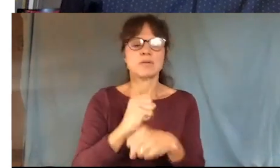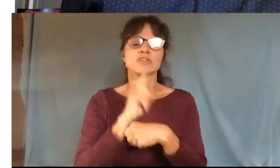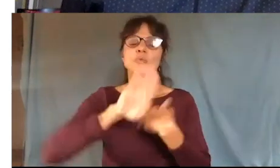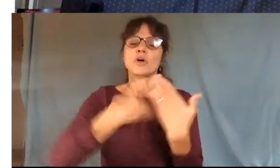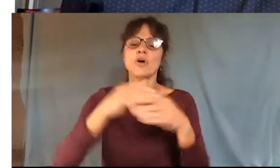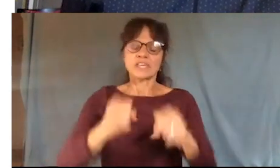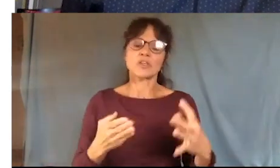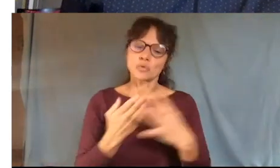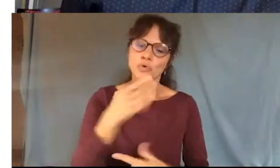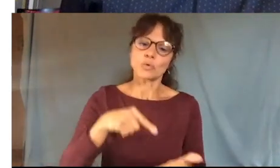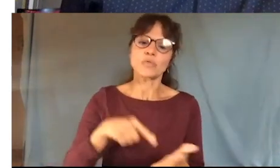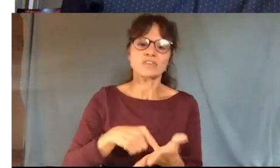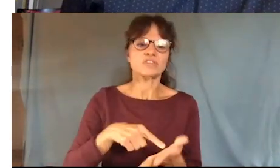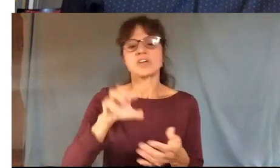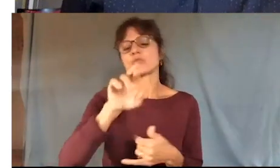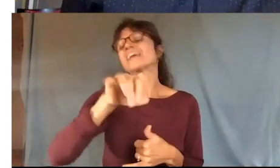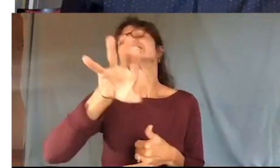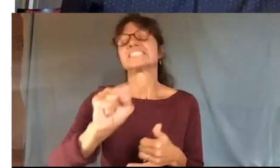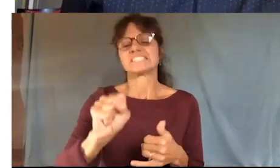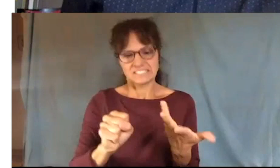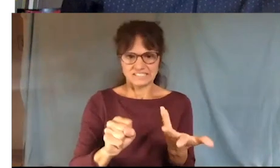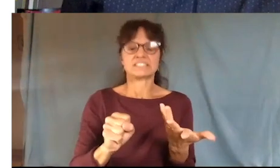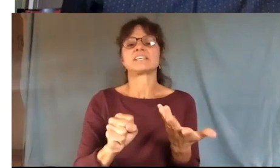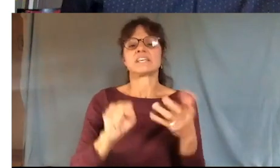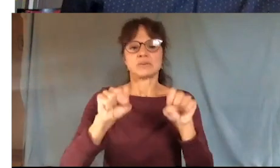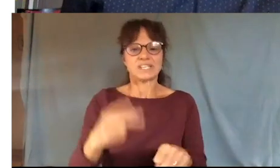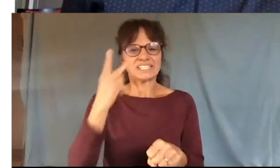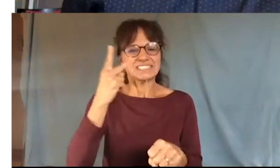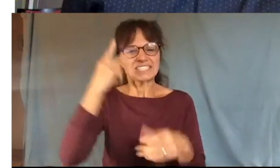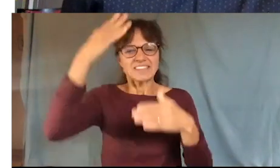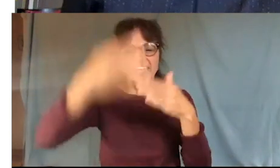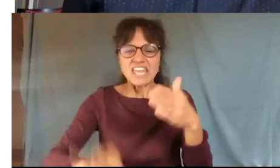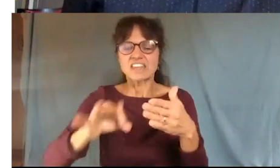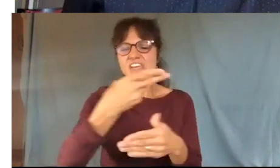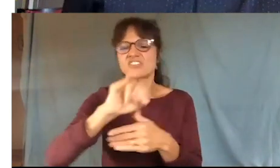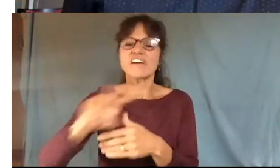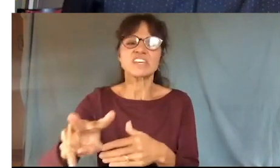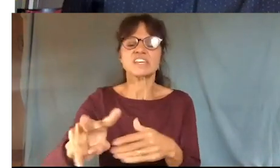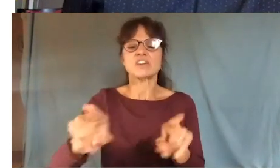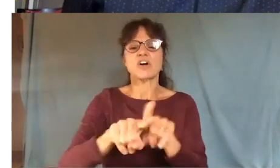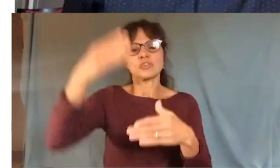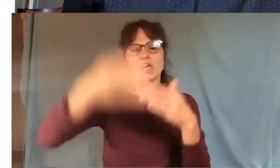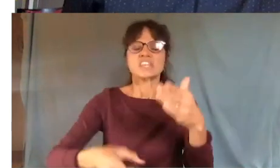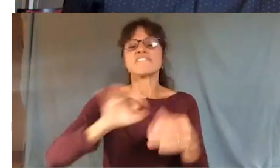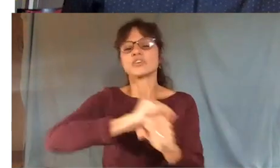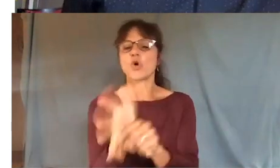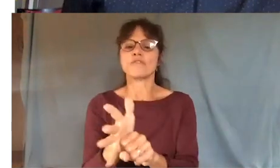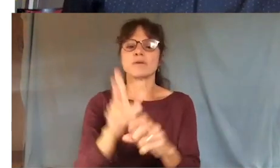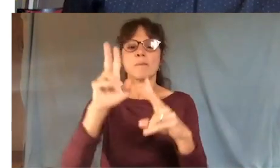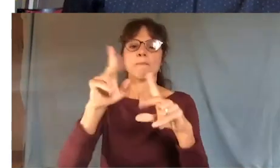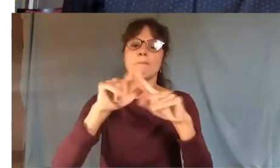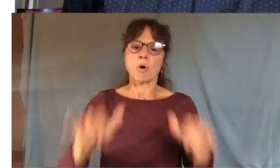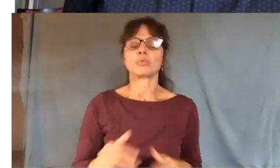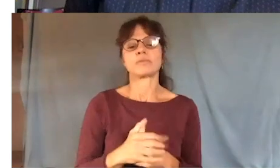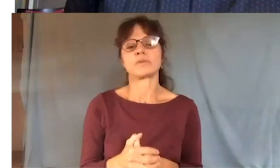this crisis unscathed and to make sure that we can actually see the end of HIV as well as the end of COVID-19. Next